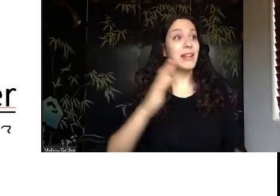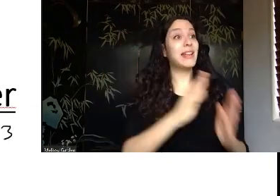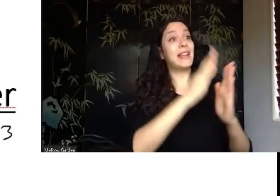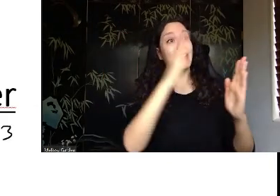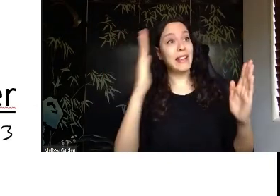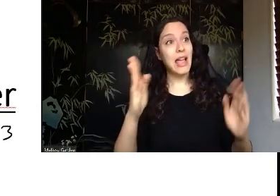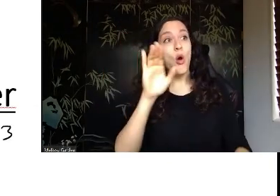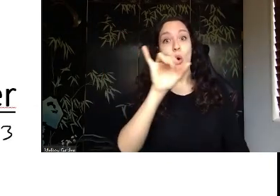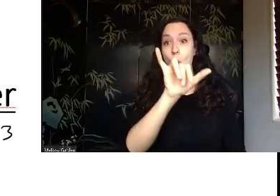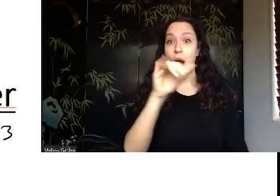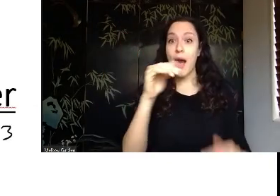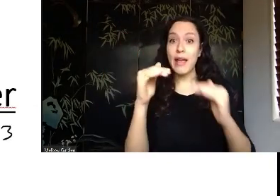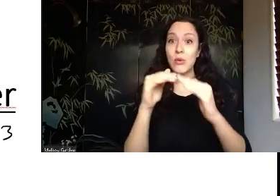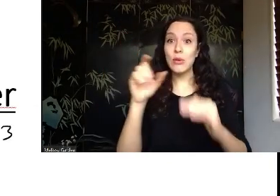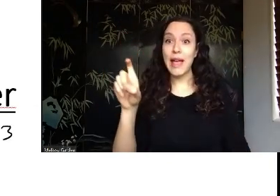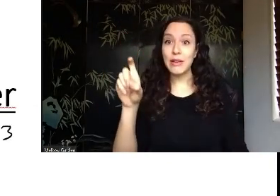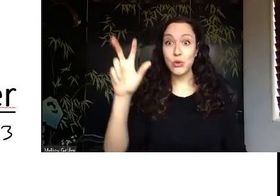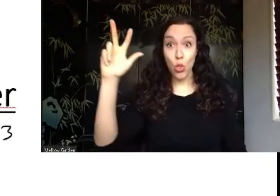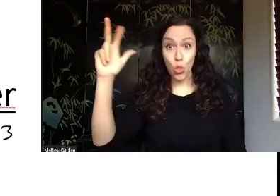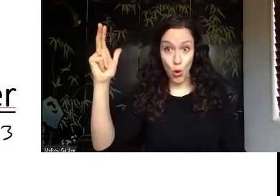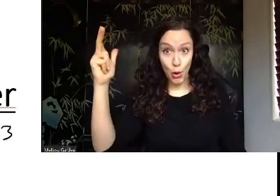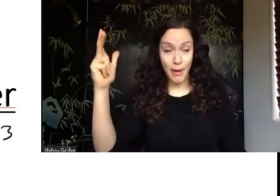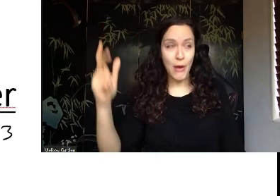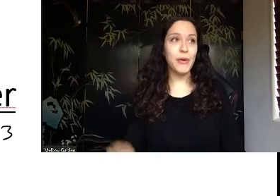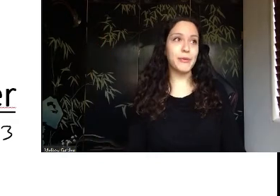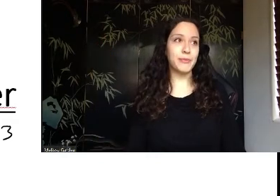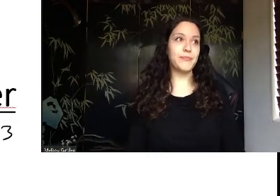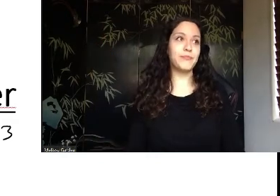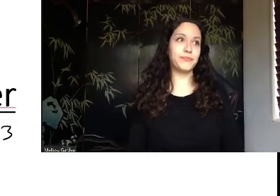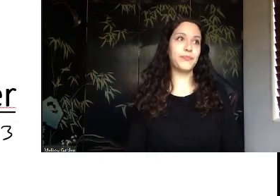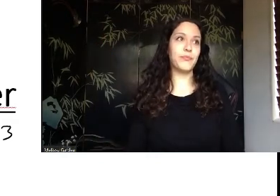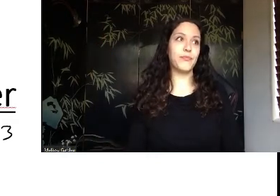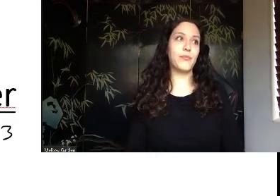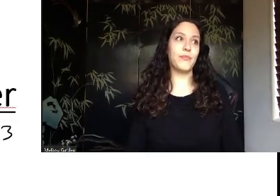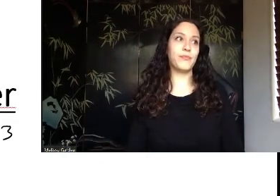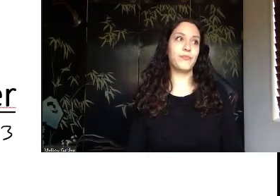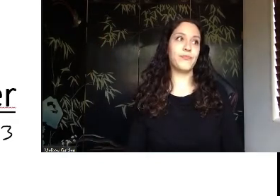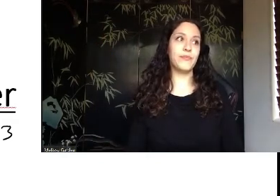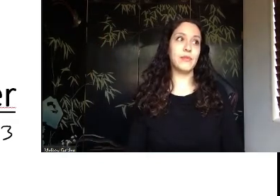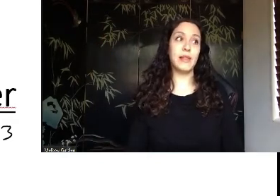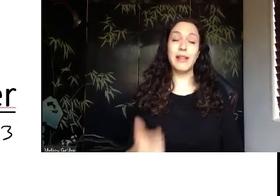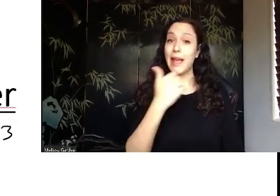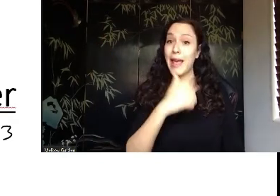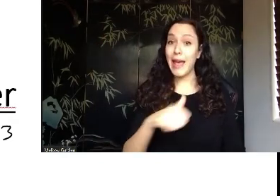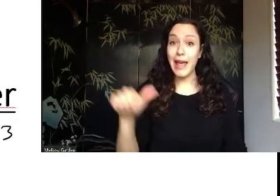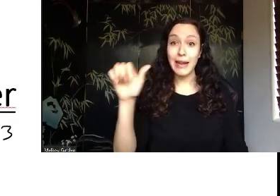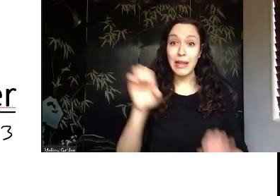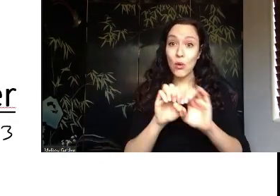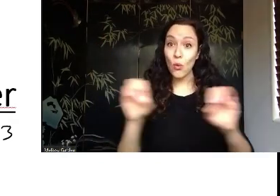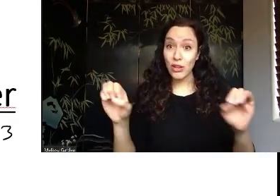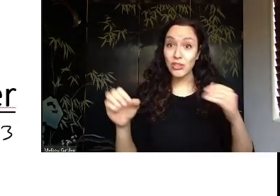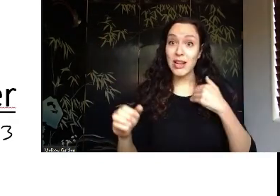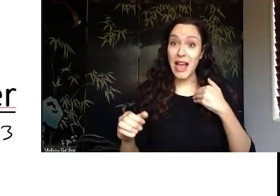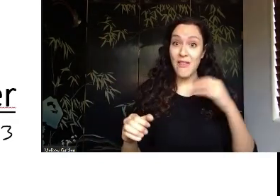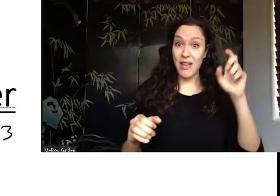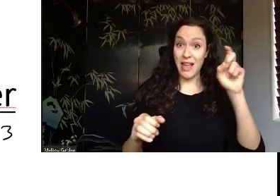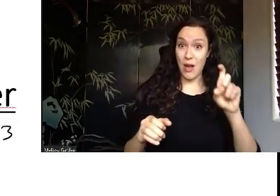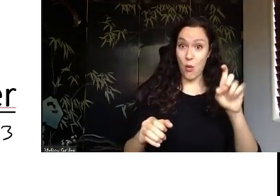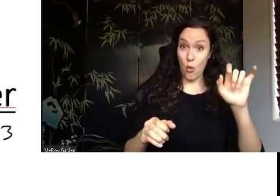the third power. Any equation that has y equals x to the first